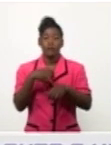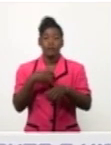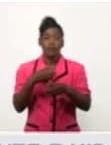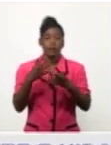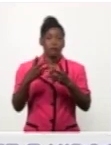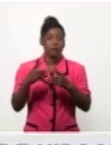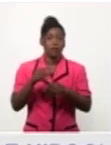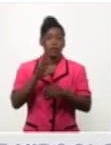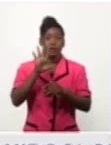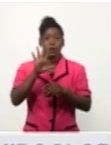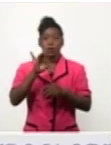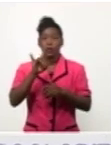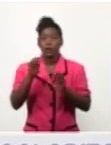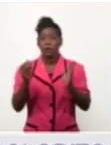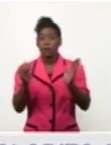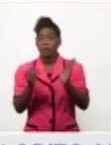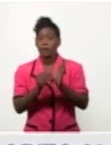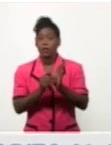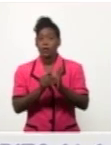reporting